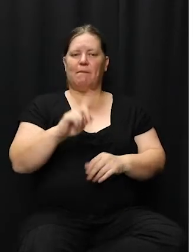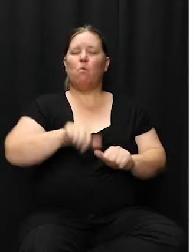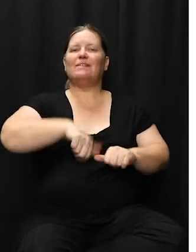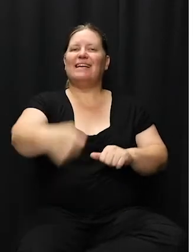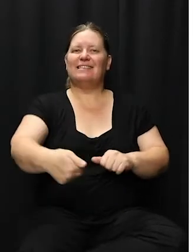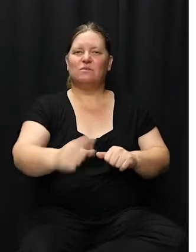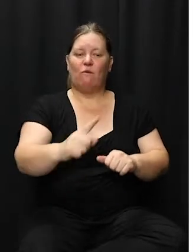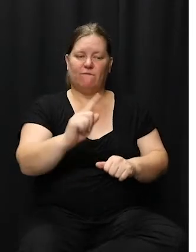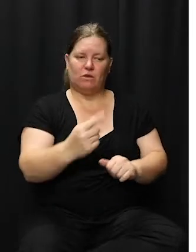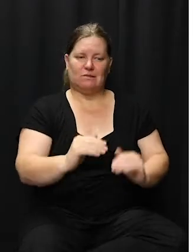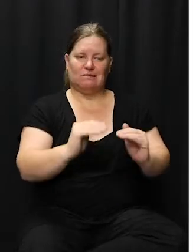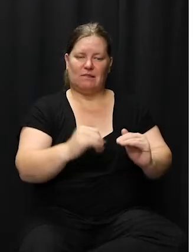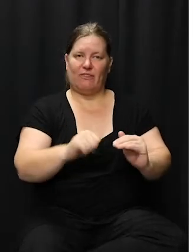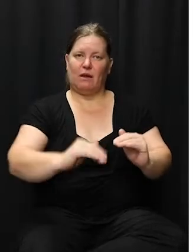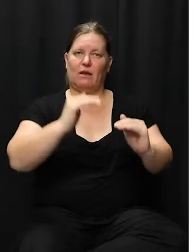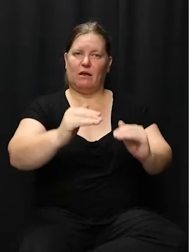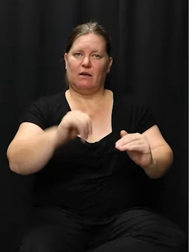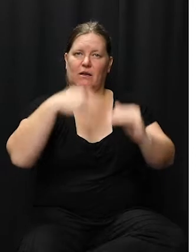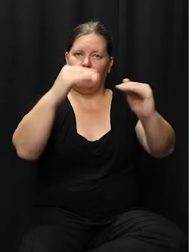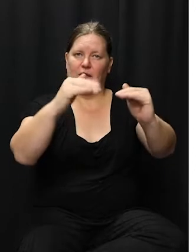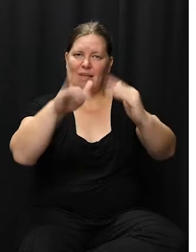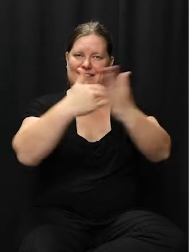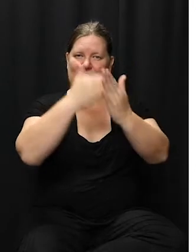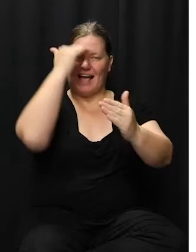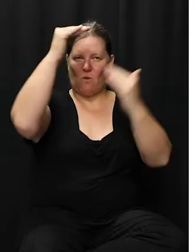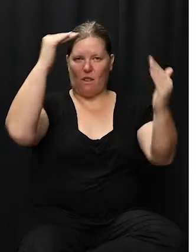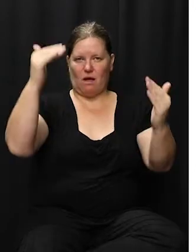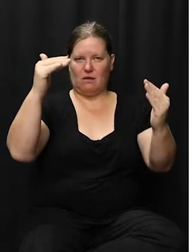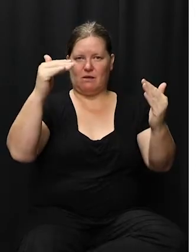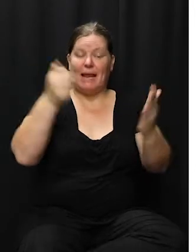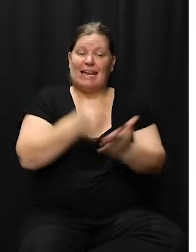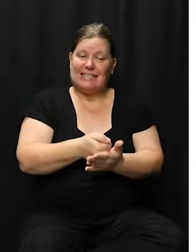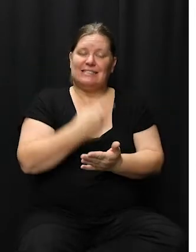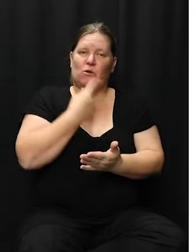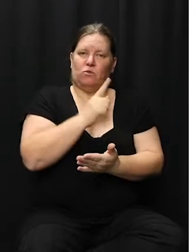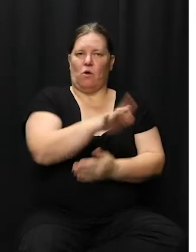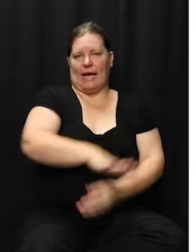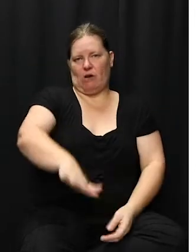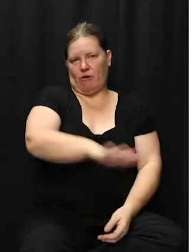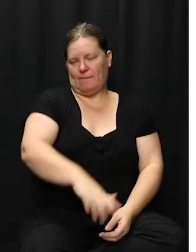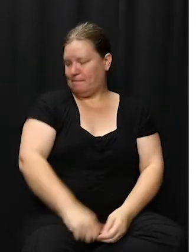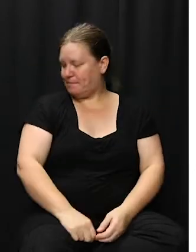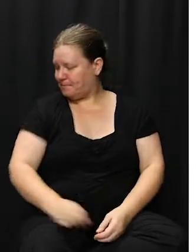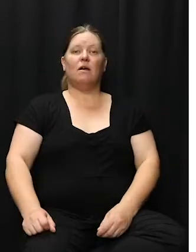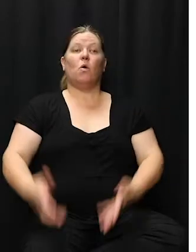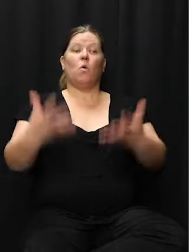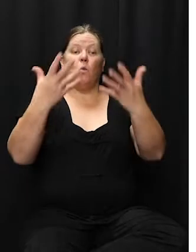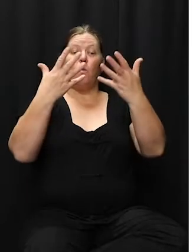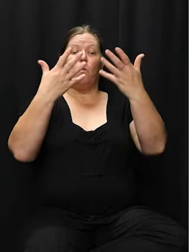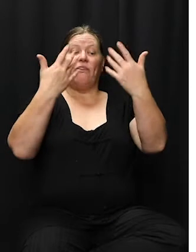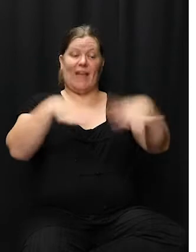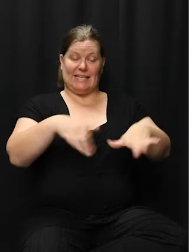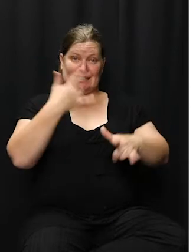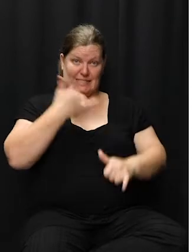example, negatives, using like no, not, whatever, don't want. But what do they get first? What do they do next? Like, how do I